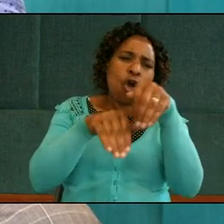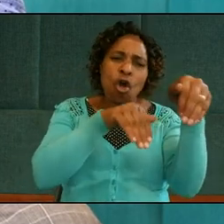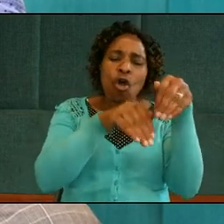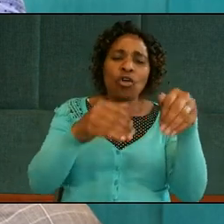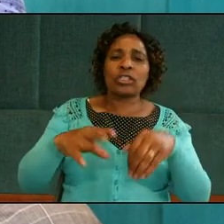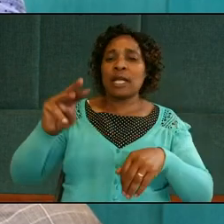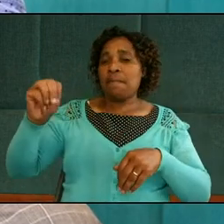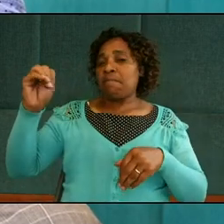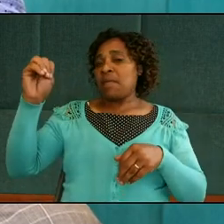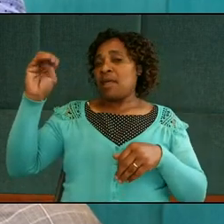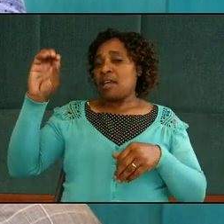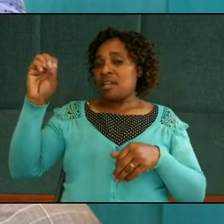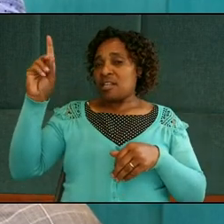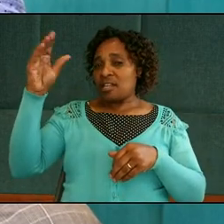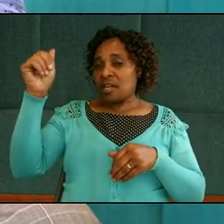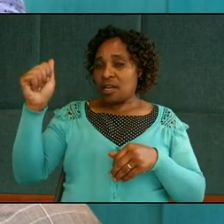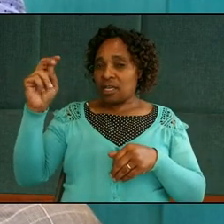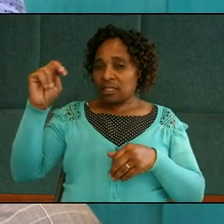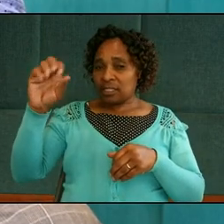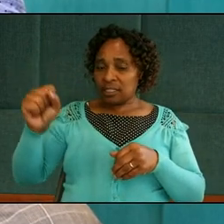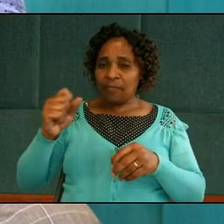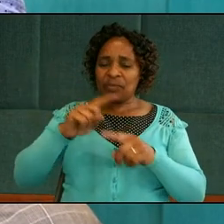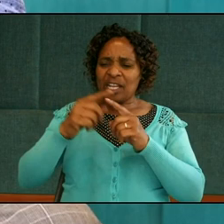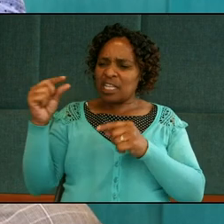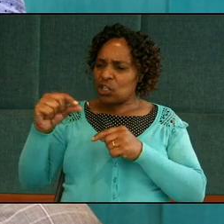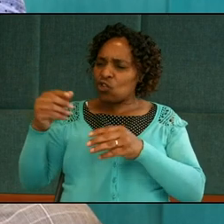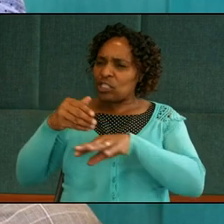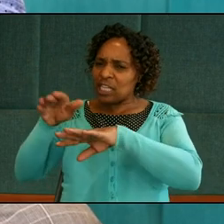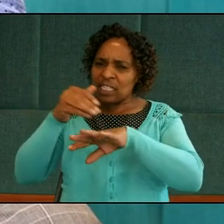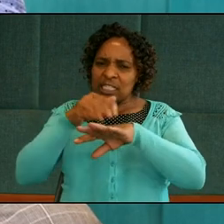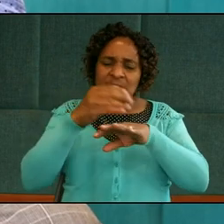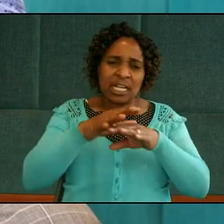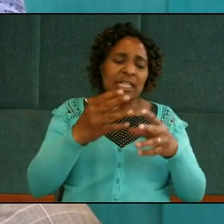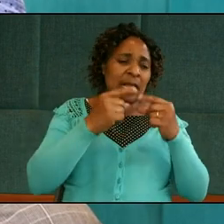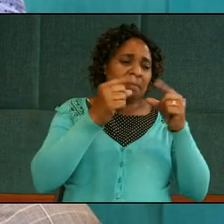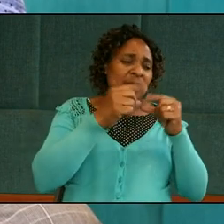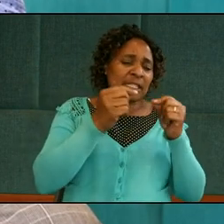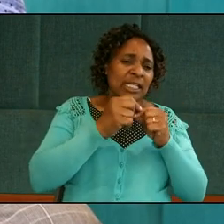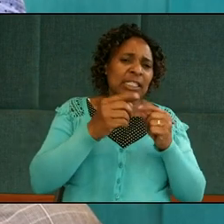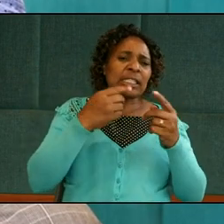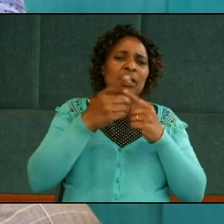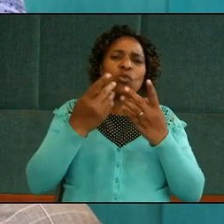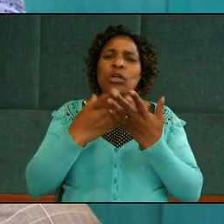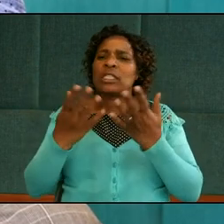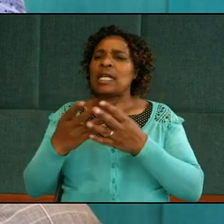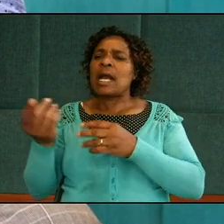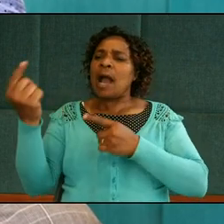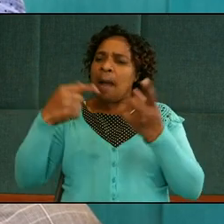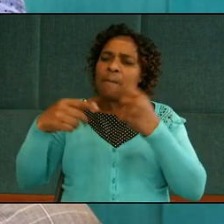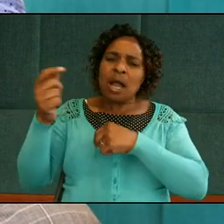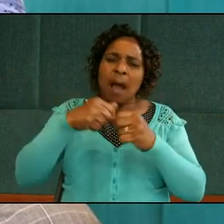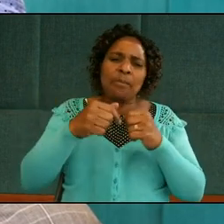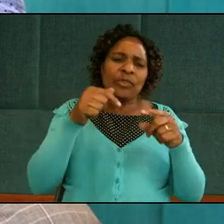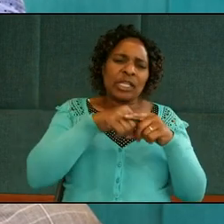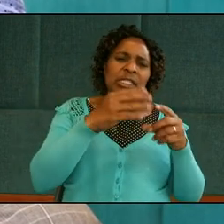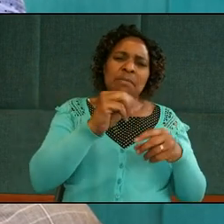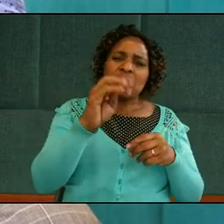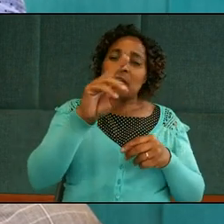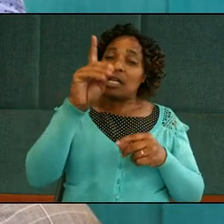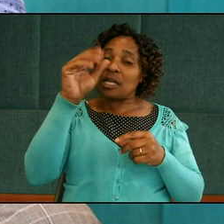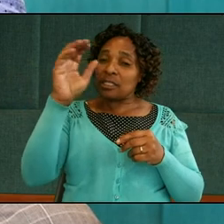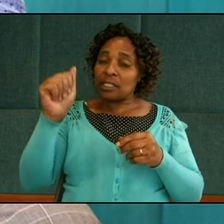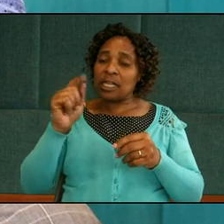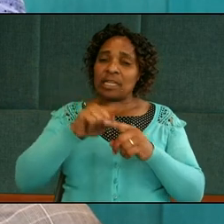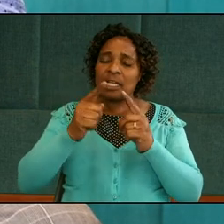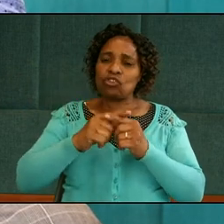sent messengers throughout the hill country of Ephraim, saying, "Come down against the Midianites and seize the waters